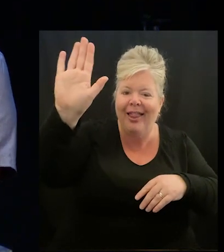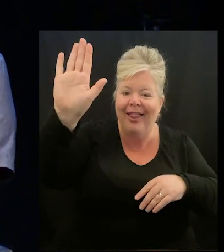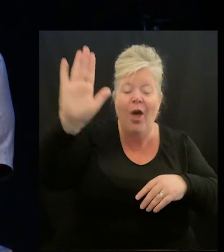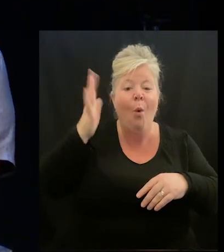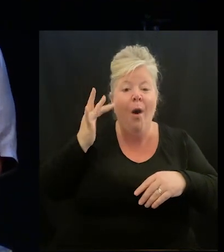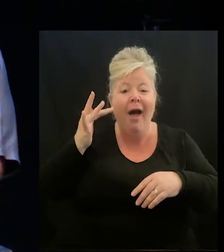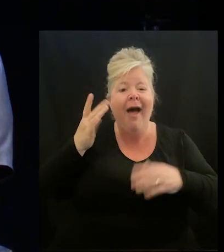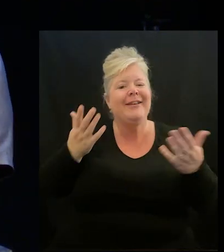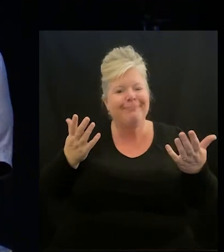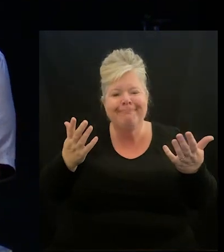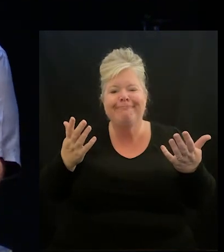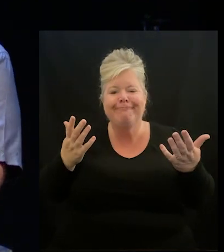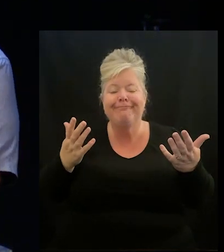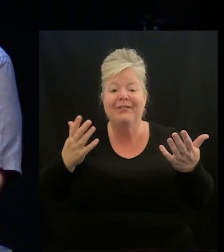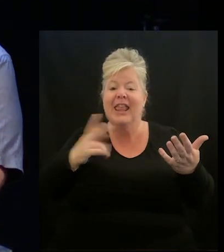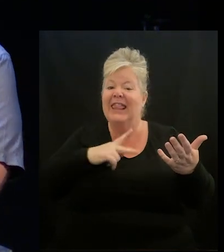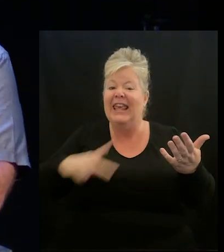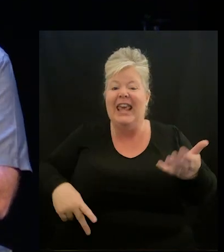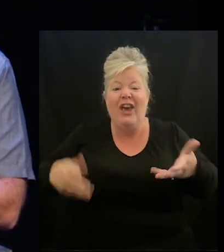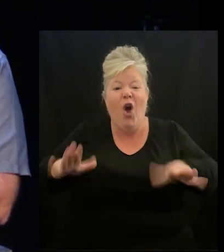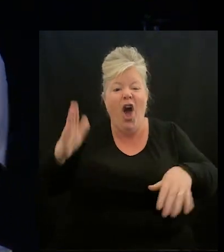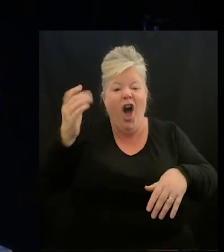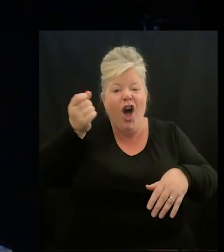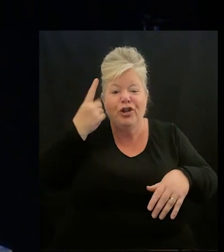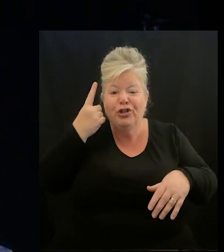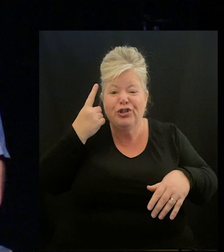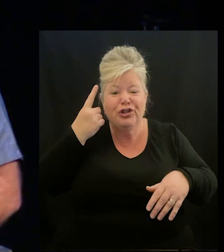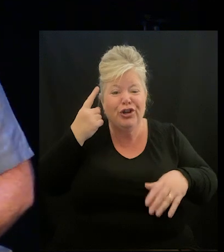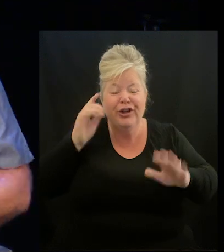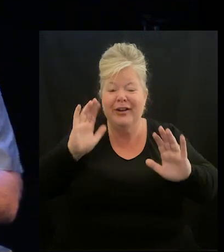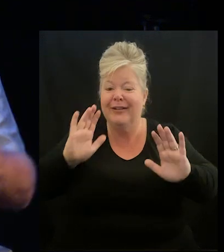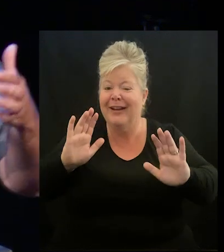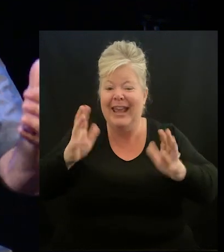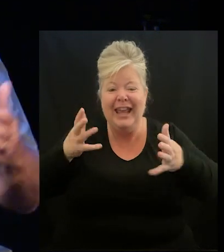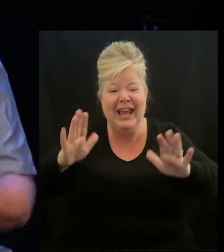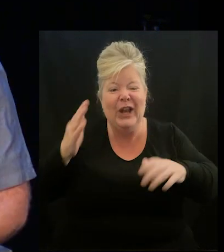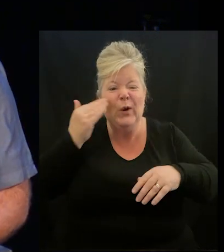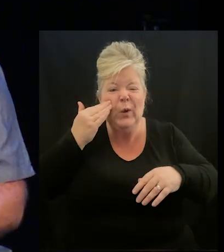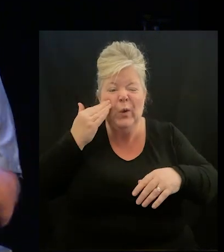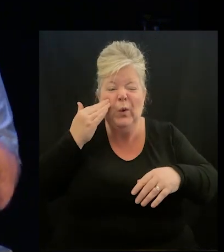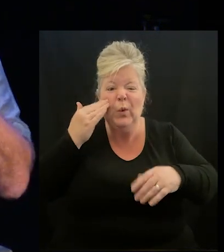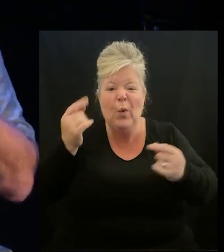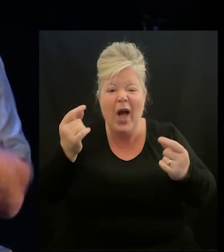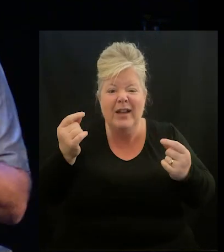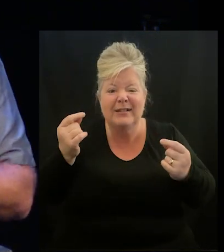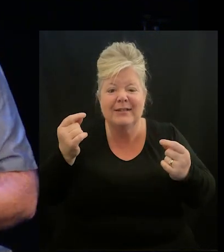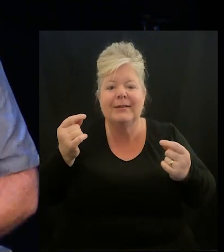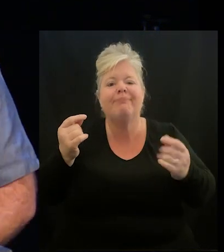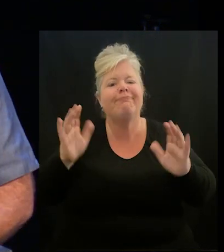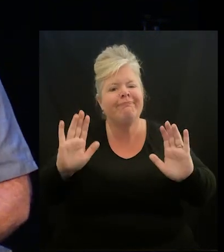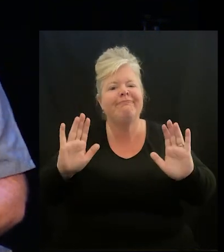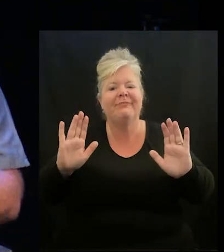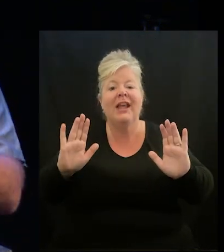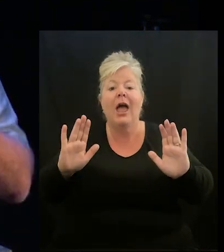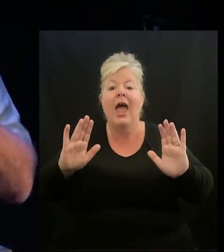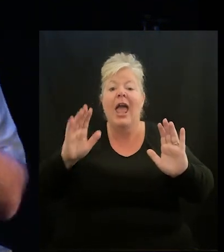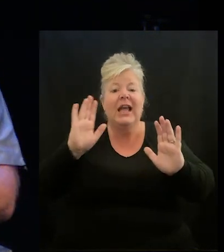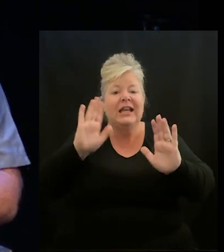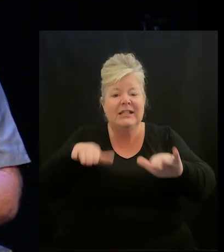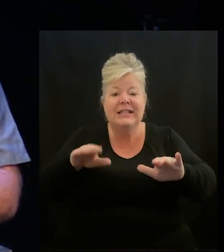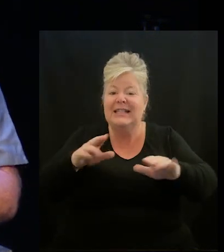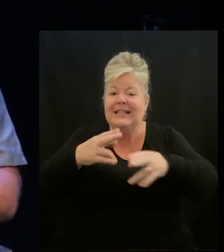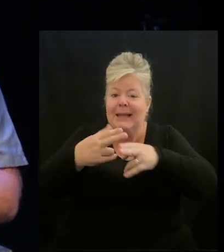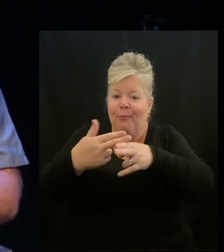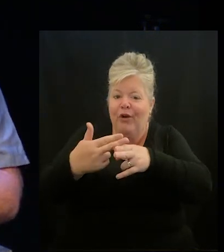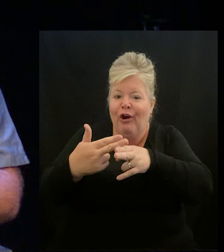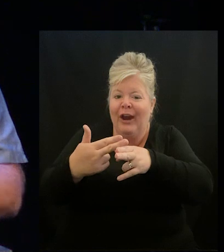understood even many, many centuries before the Apostle Paul would pen those words that we looked at earlier, Jehoshaphat understood that, okay,